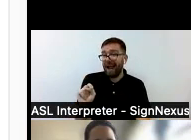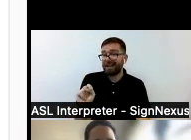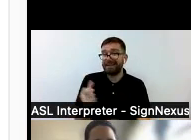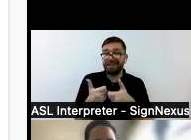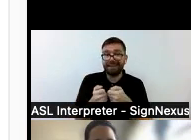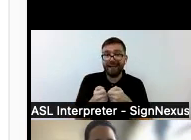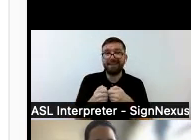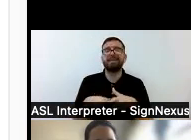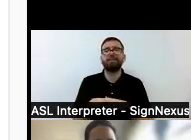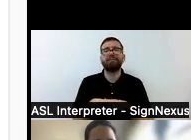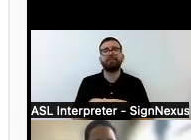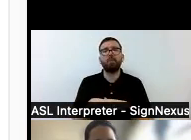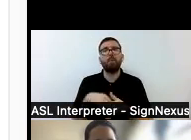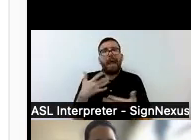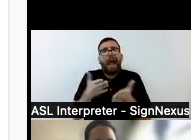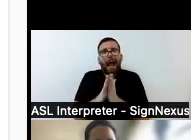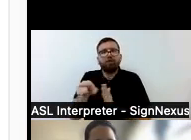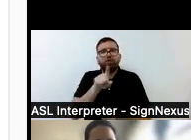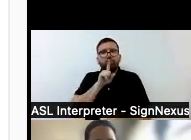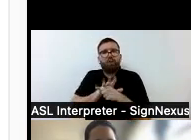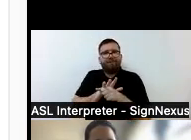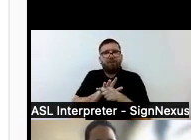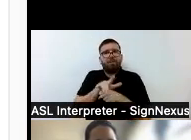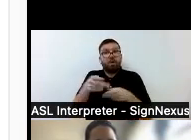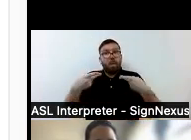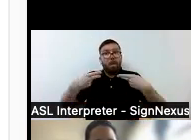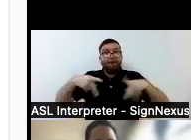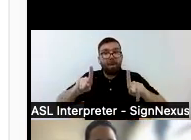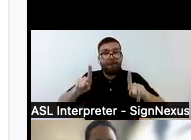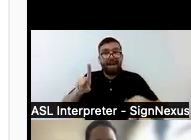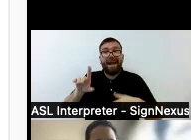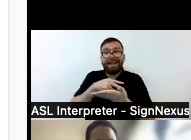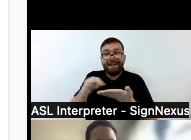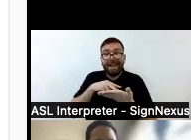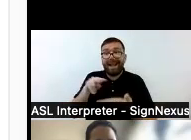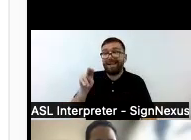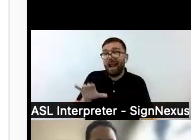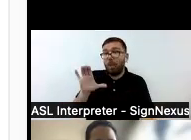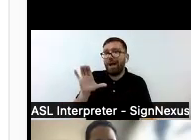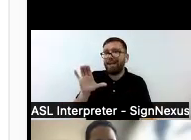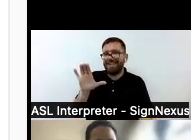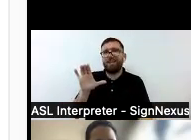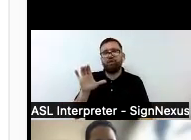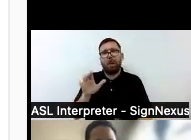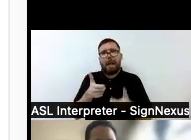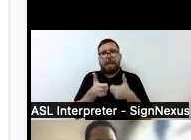Dance NYC permission to text you at the number provided with respect to your application.